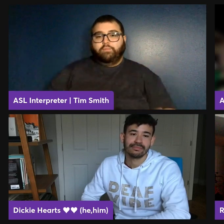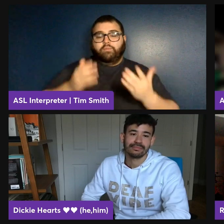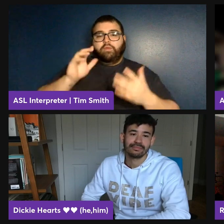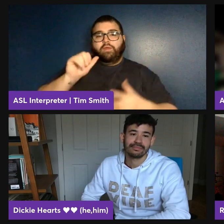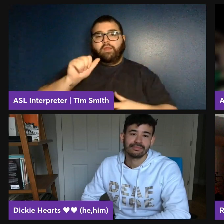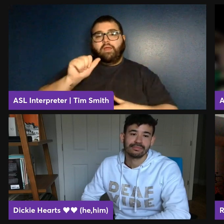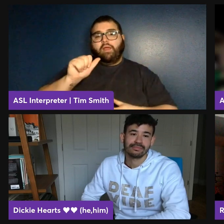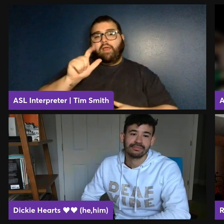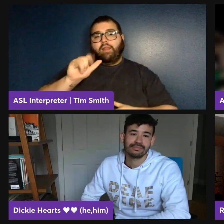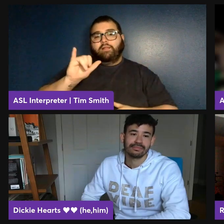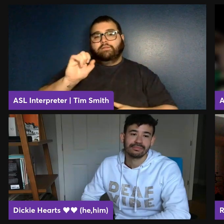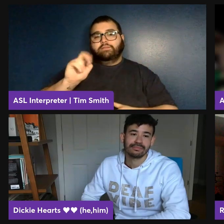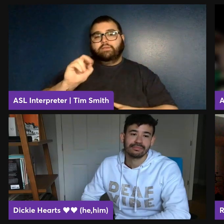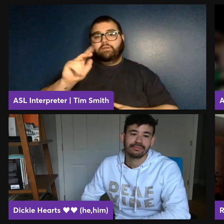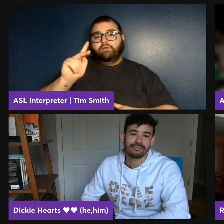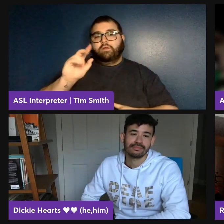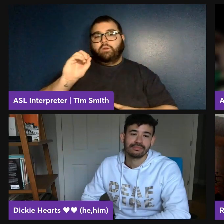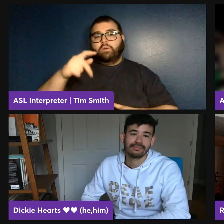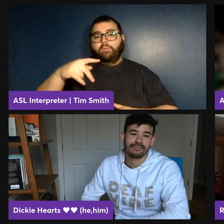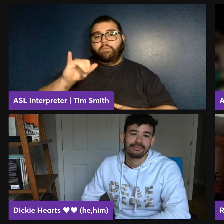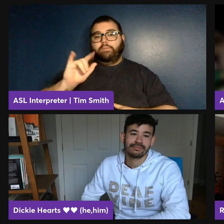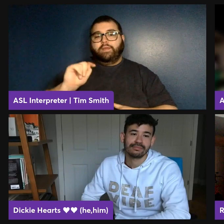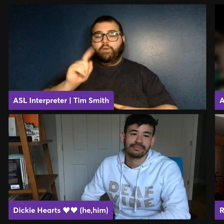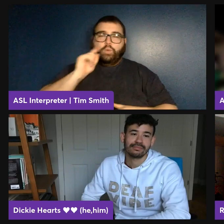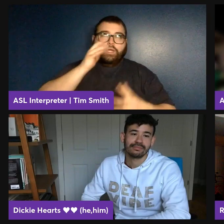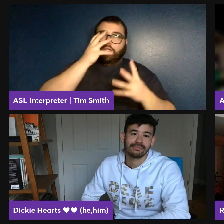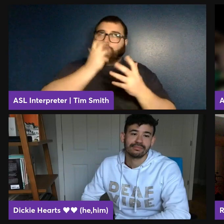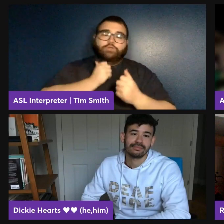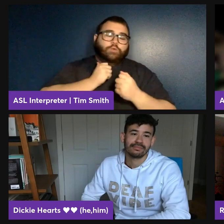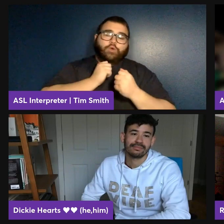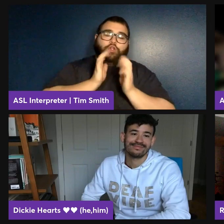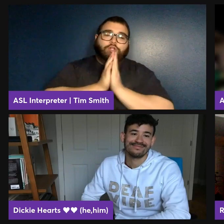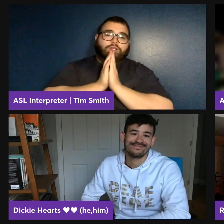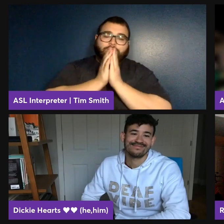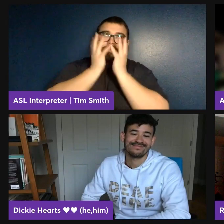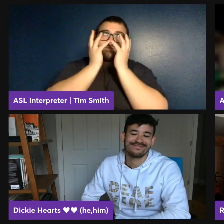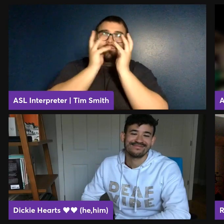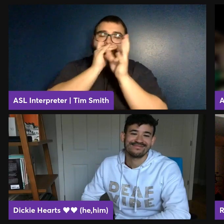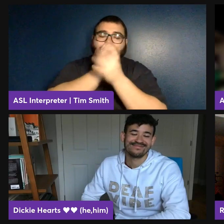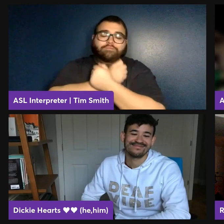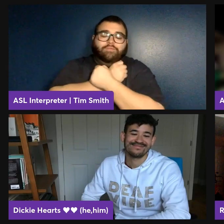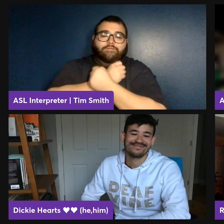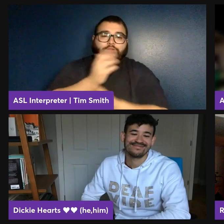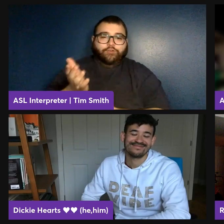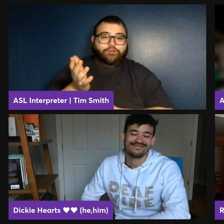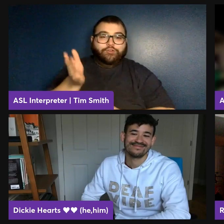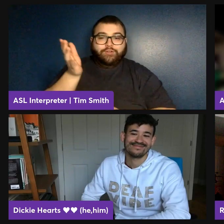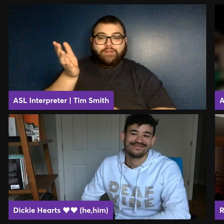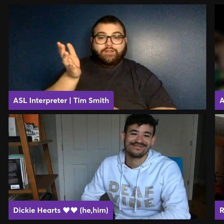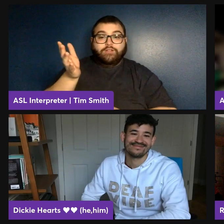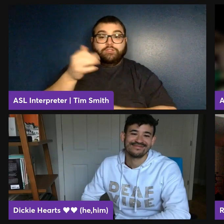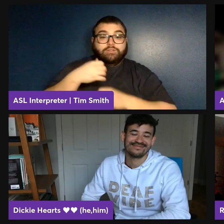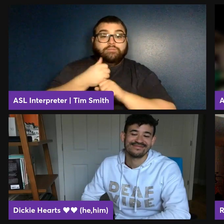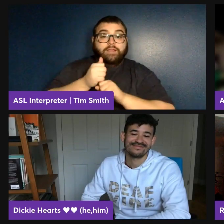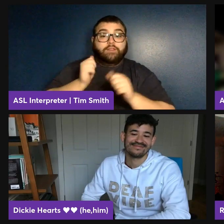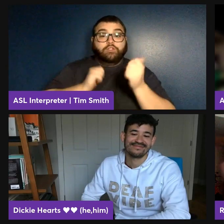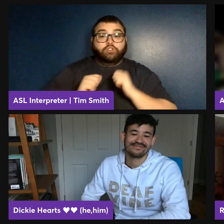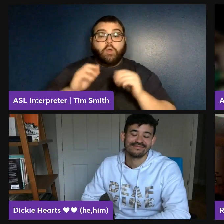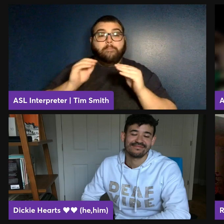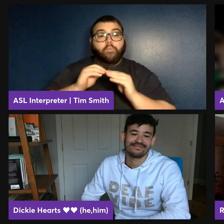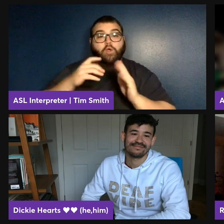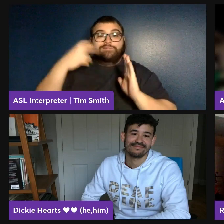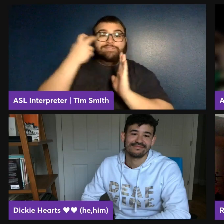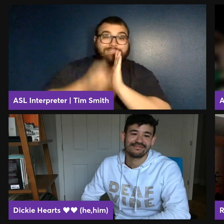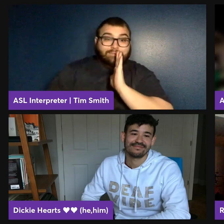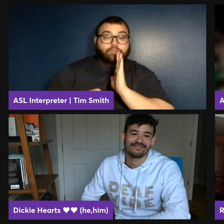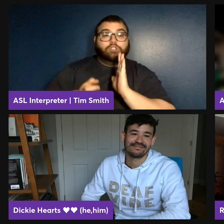Copet, who we just adore and is making the show so much deeper and richer and